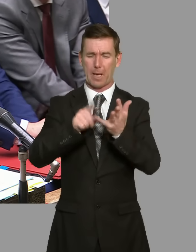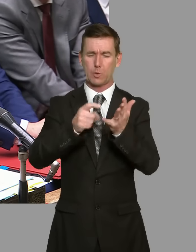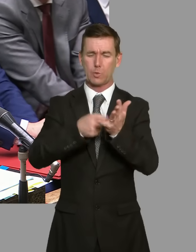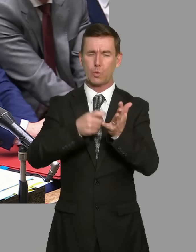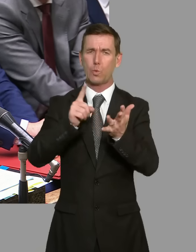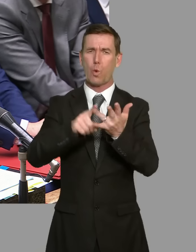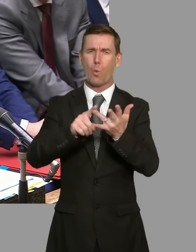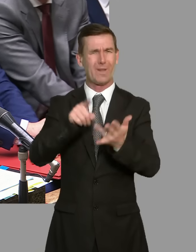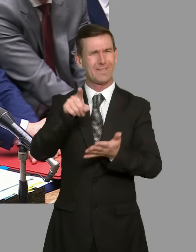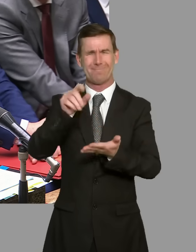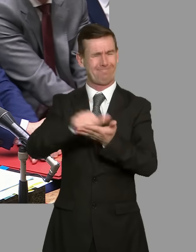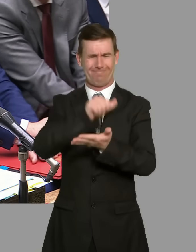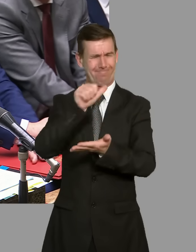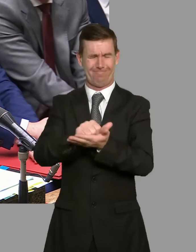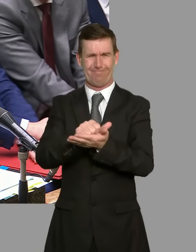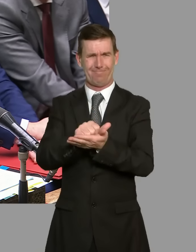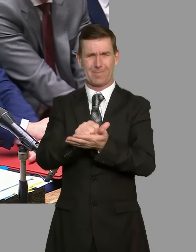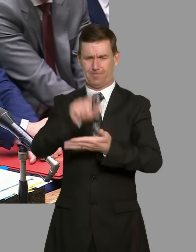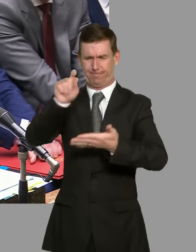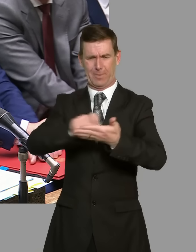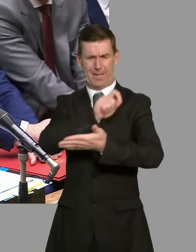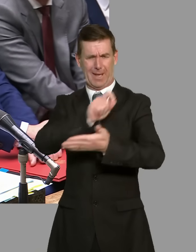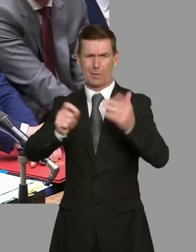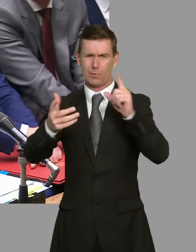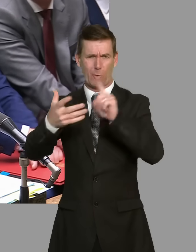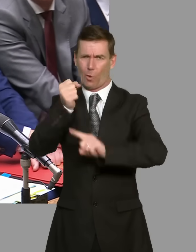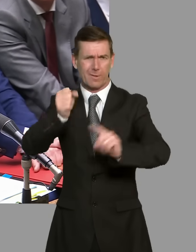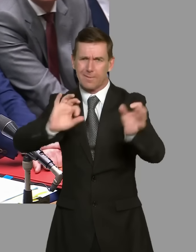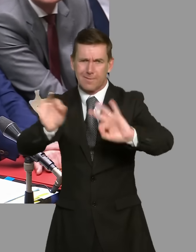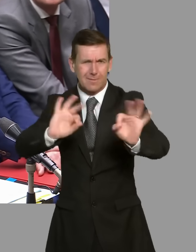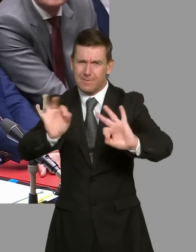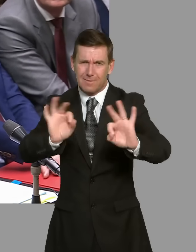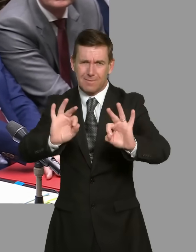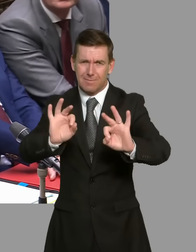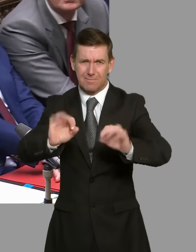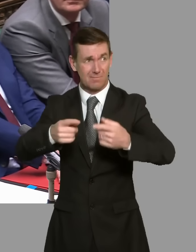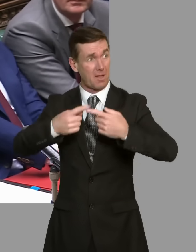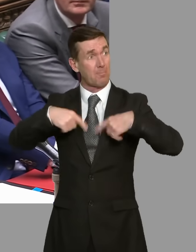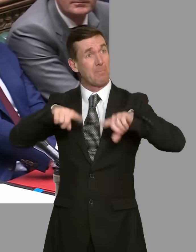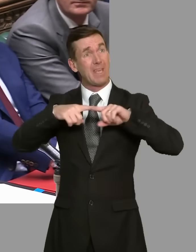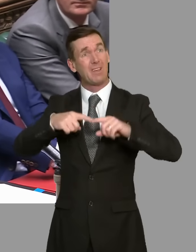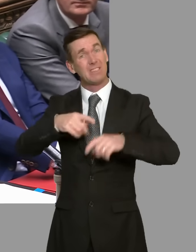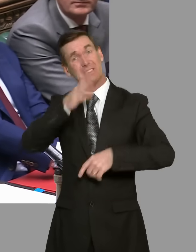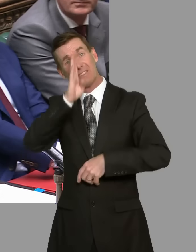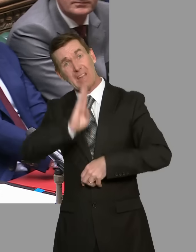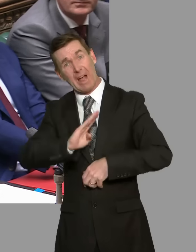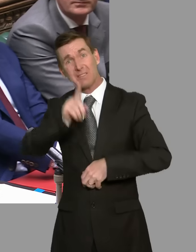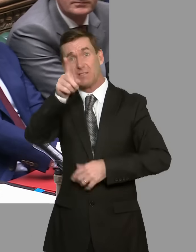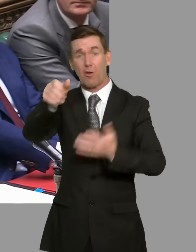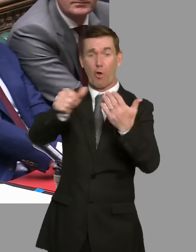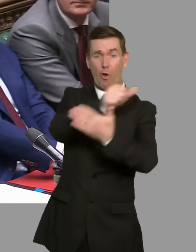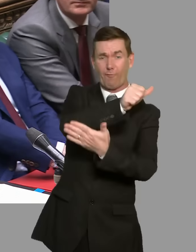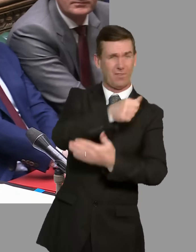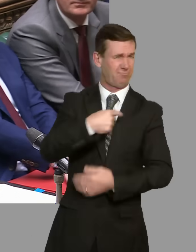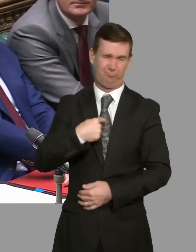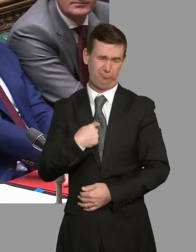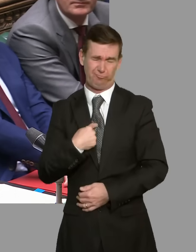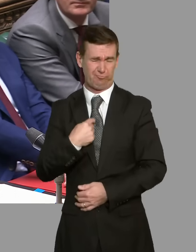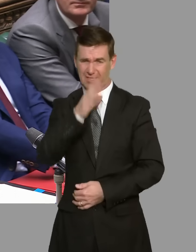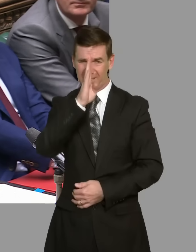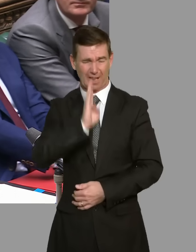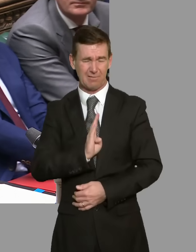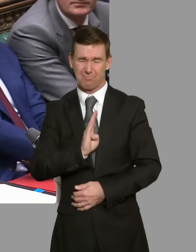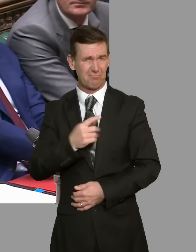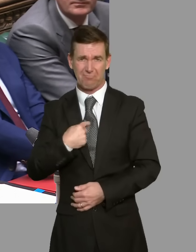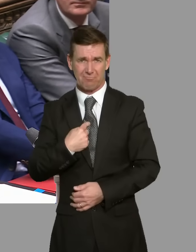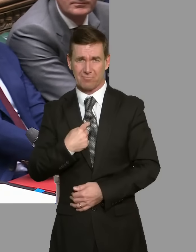any tears at his removal. And what we need, what we were saying before the weekend, and we say